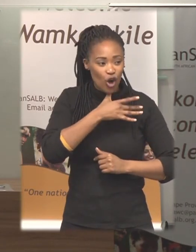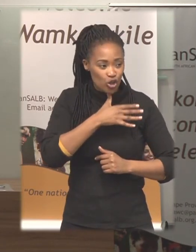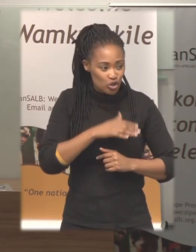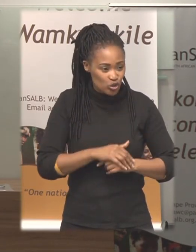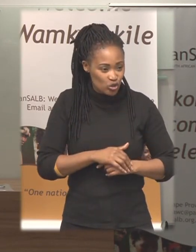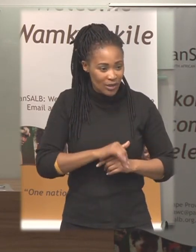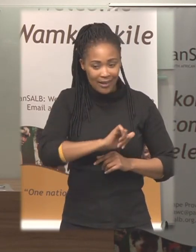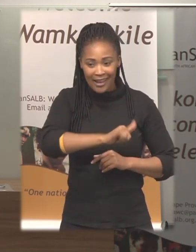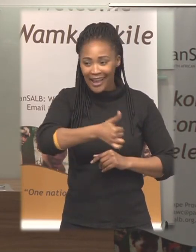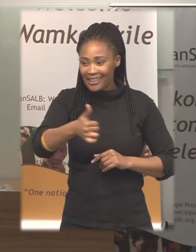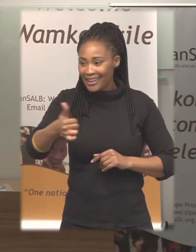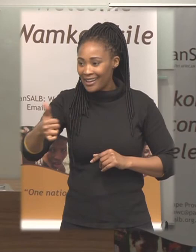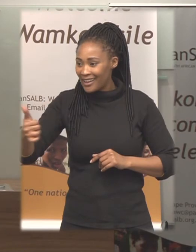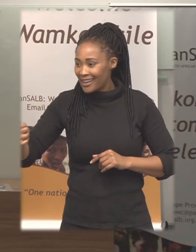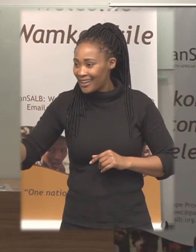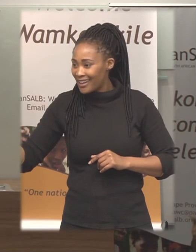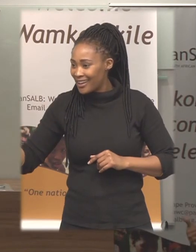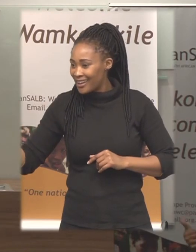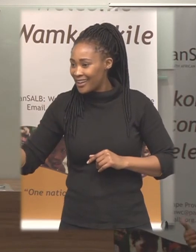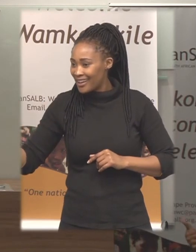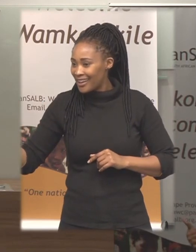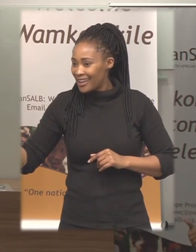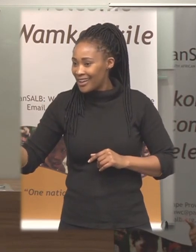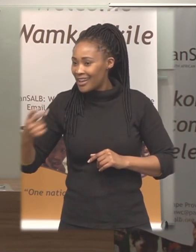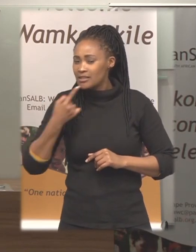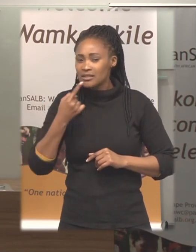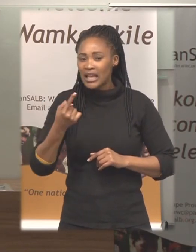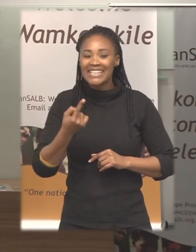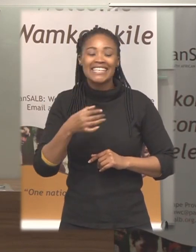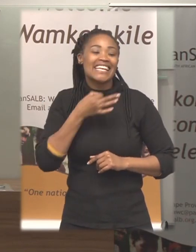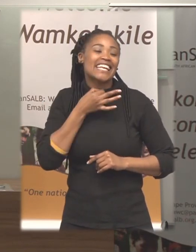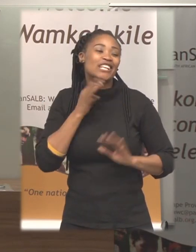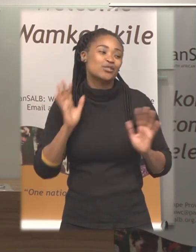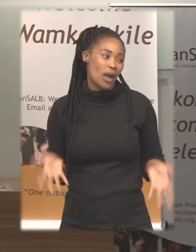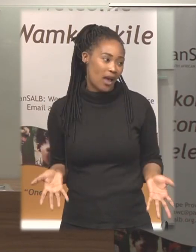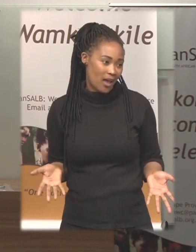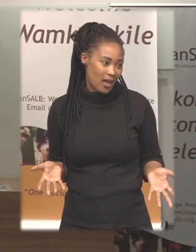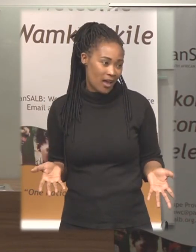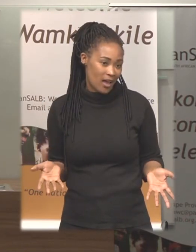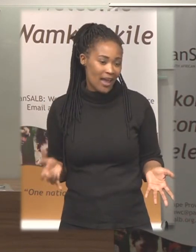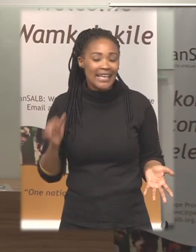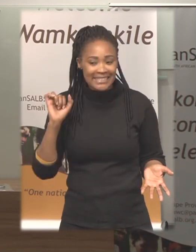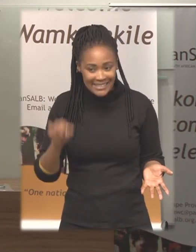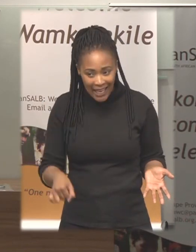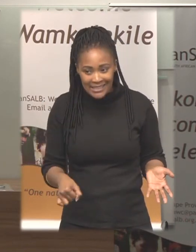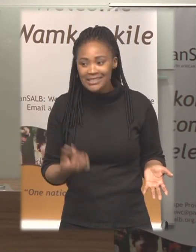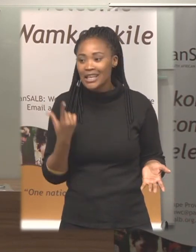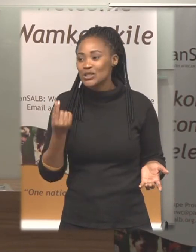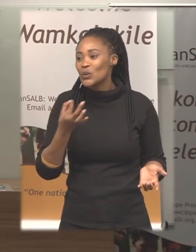then the rest see themselves as English monolingual, even though they've taken